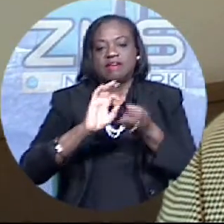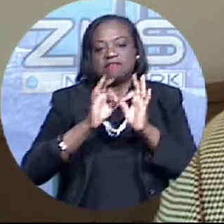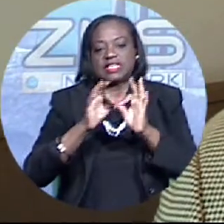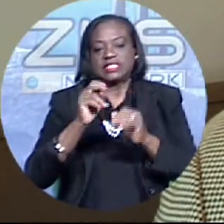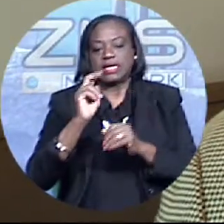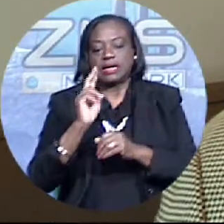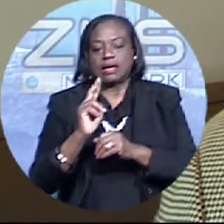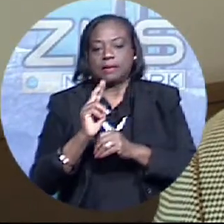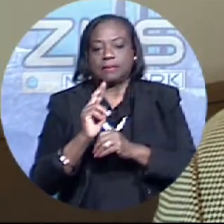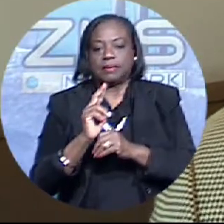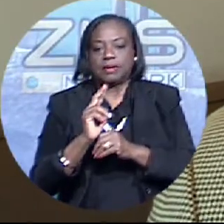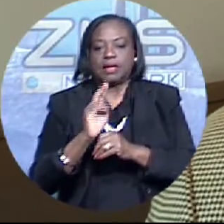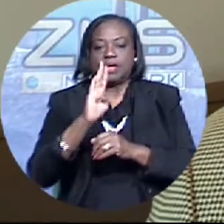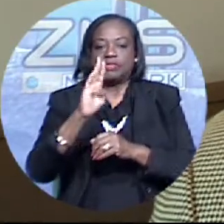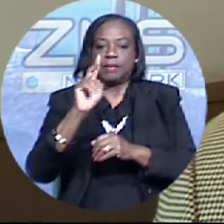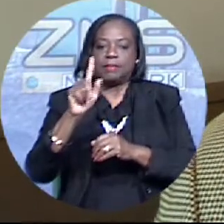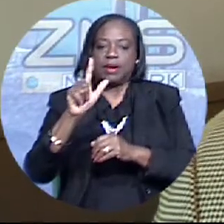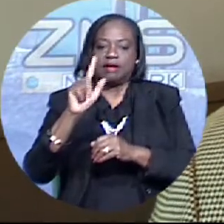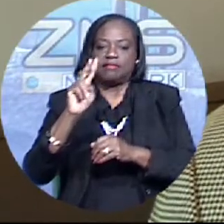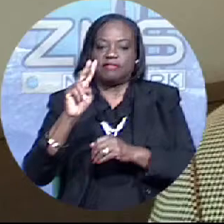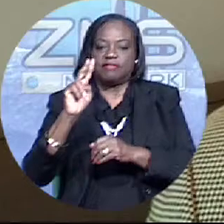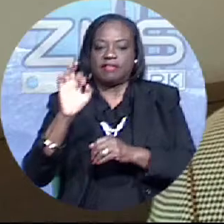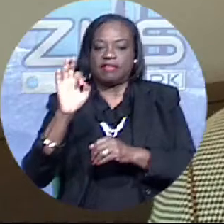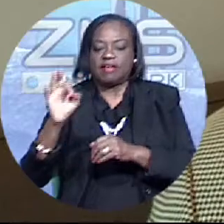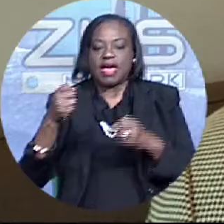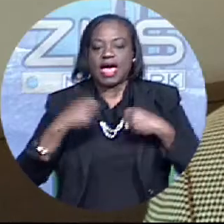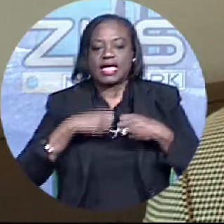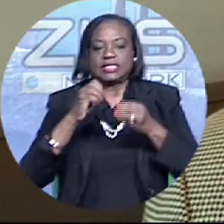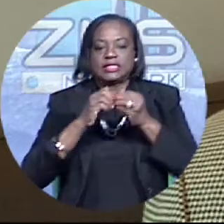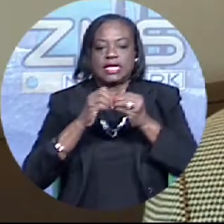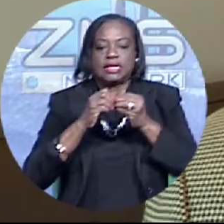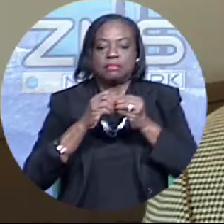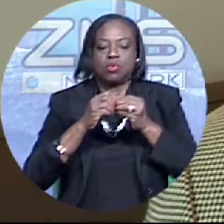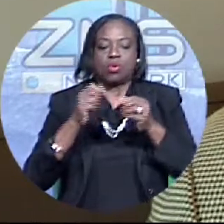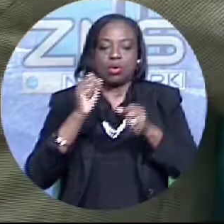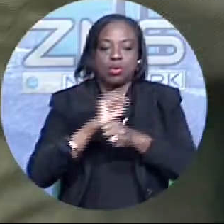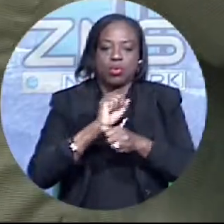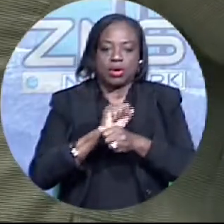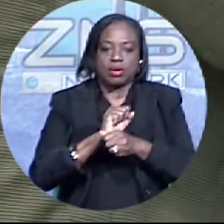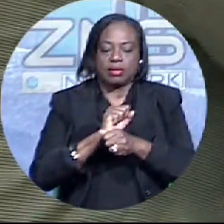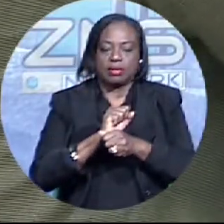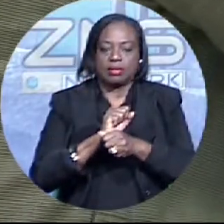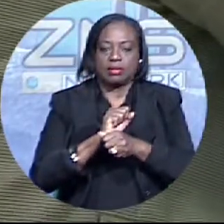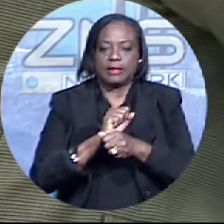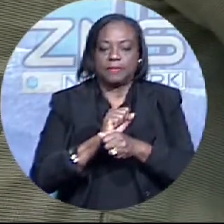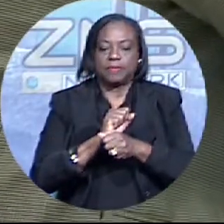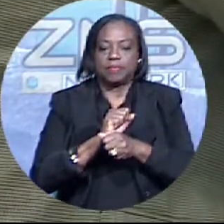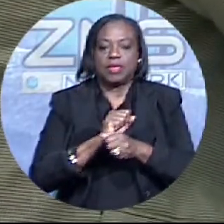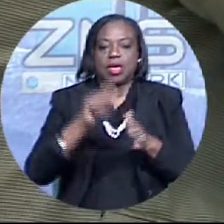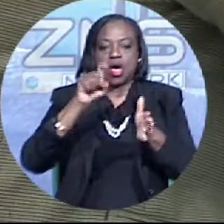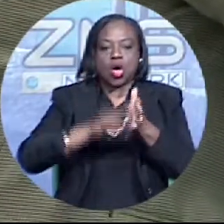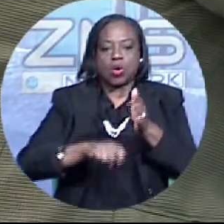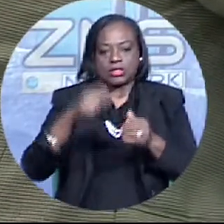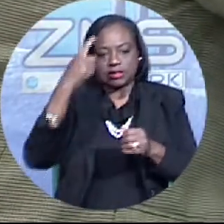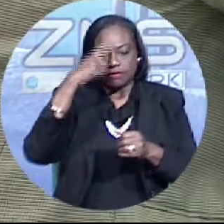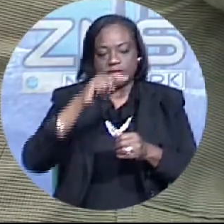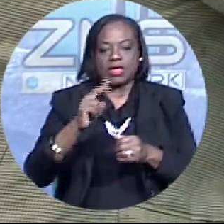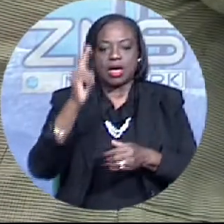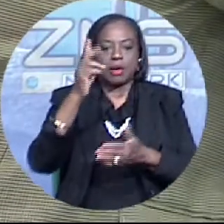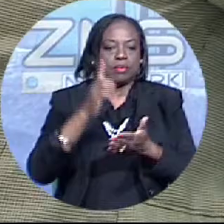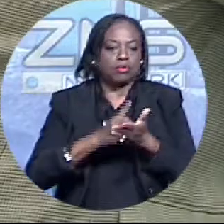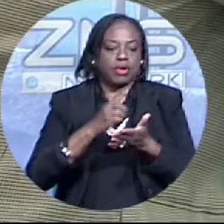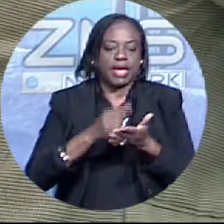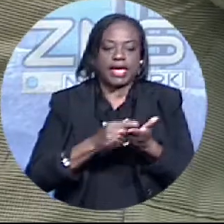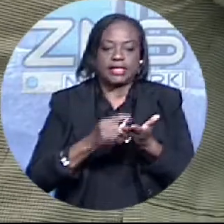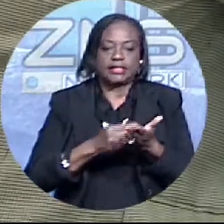Bluff is a little bit more work, so we're going to also be looking at that long term. A cost for the upgrades was not supplied,